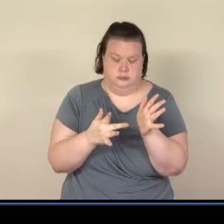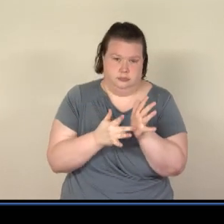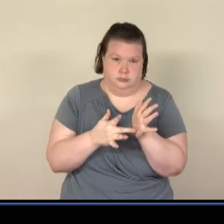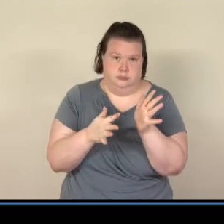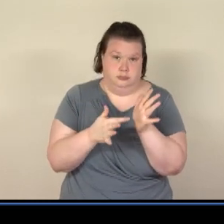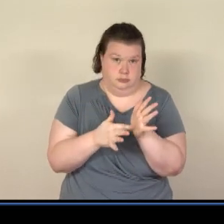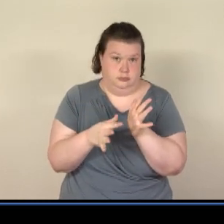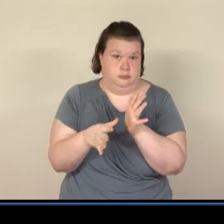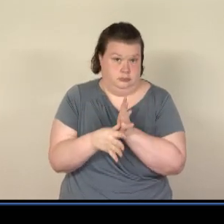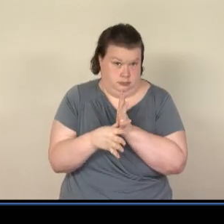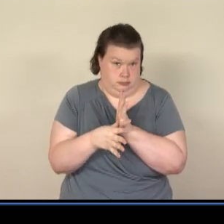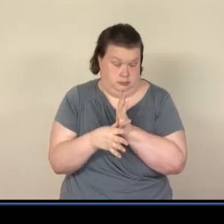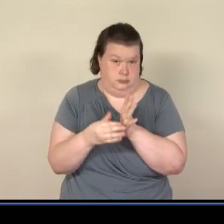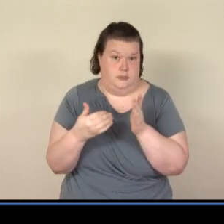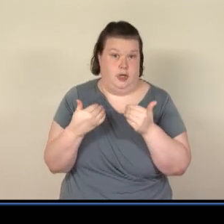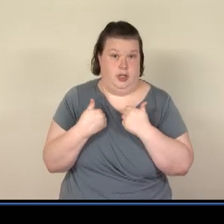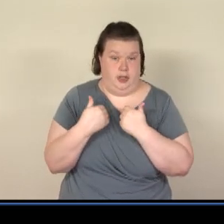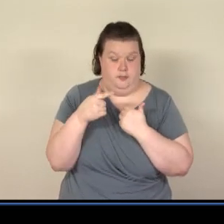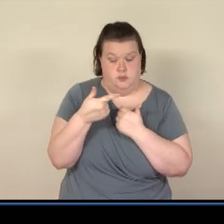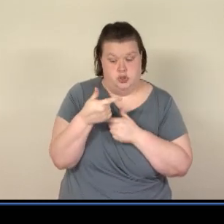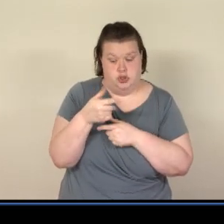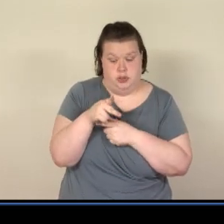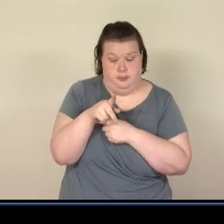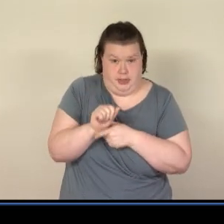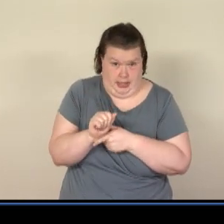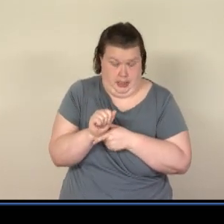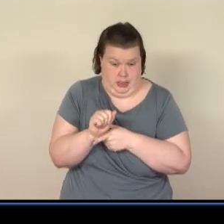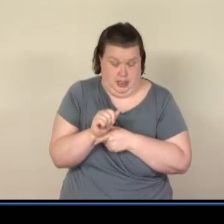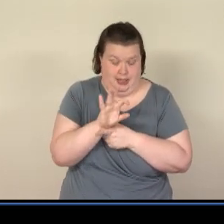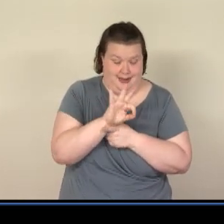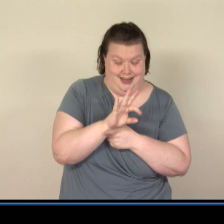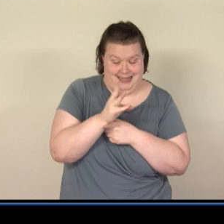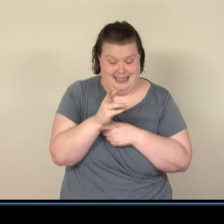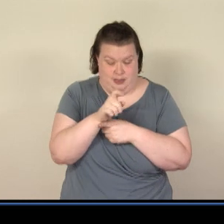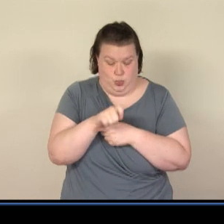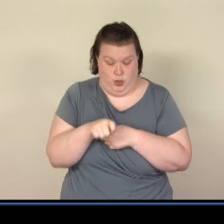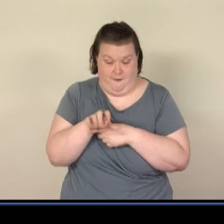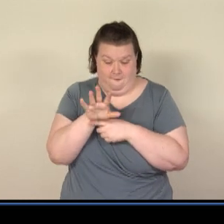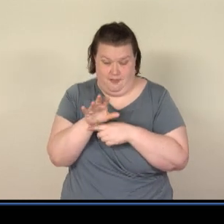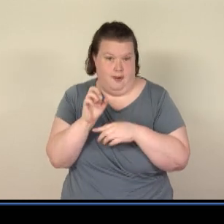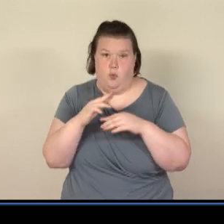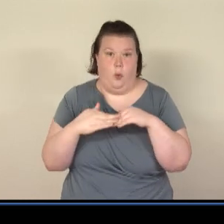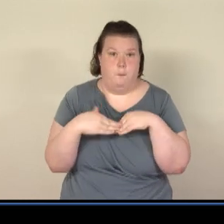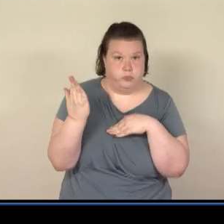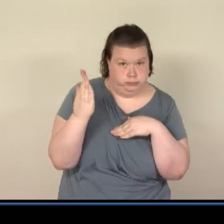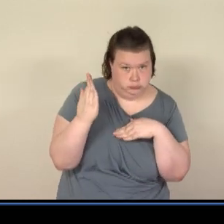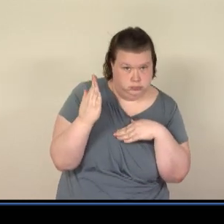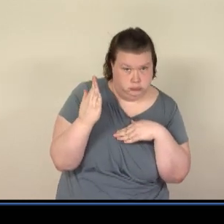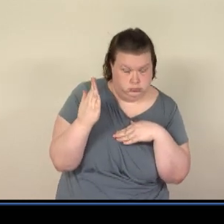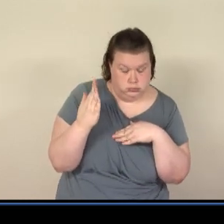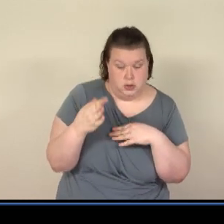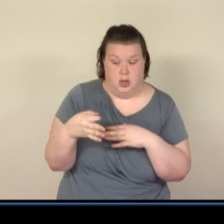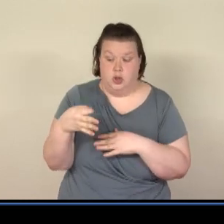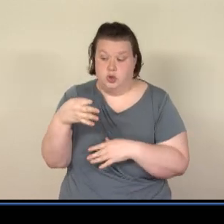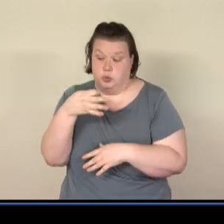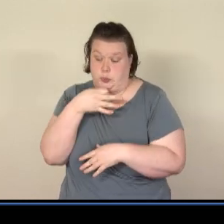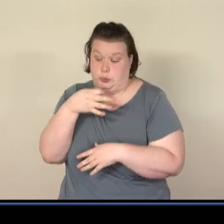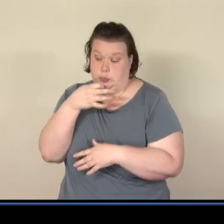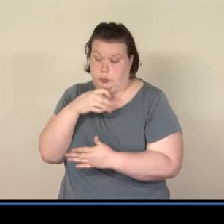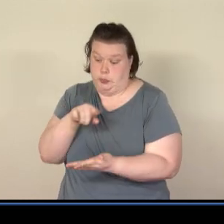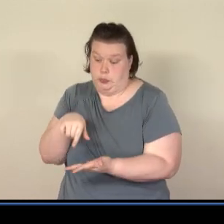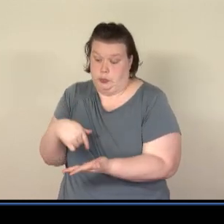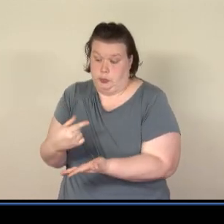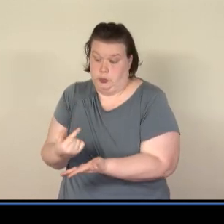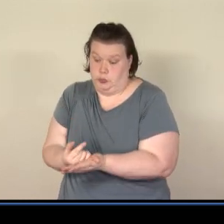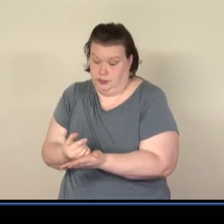seniors who have maintained a 96.5 GPA or above, and provide our soon-to-be graduates with a chance to